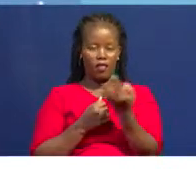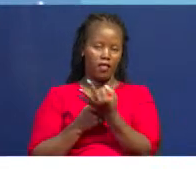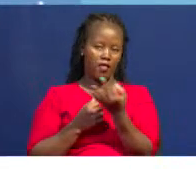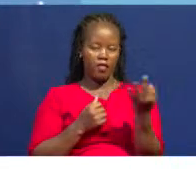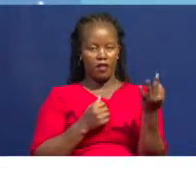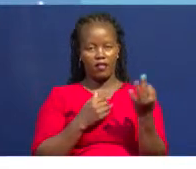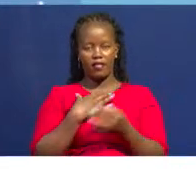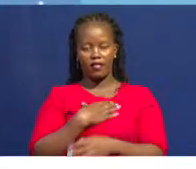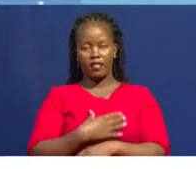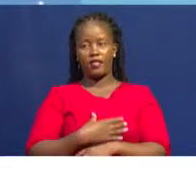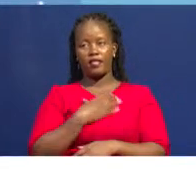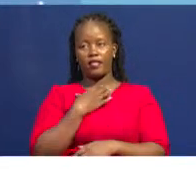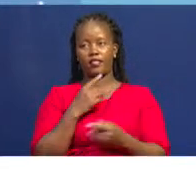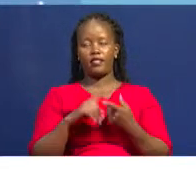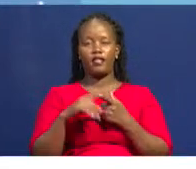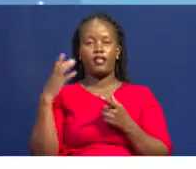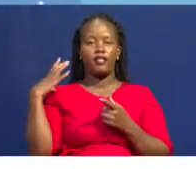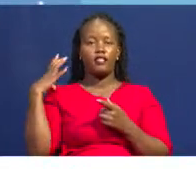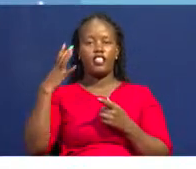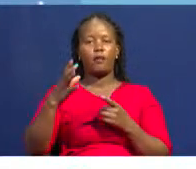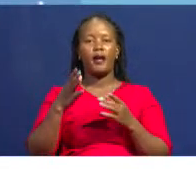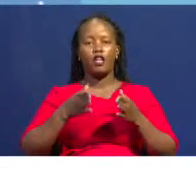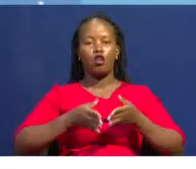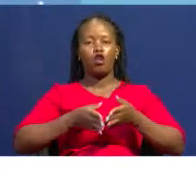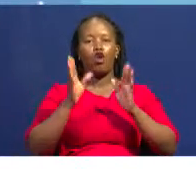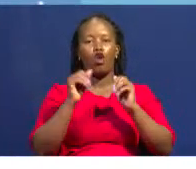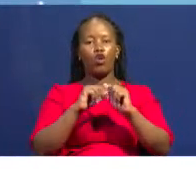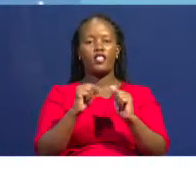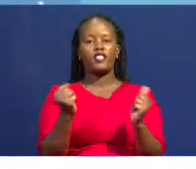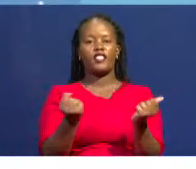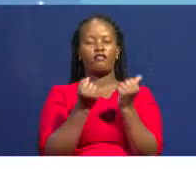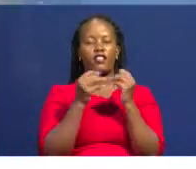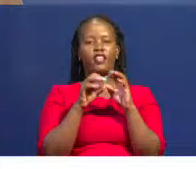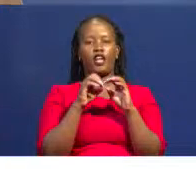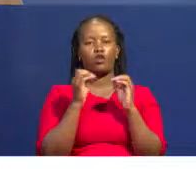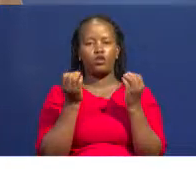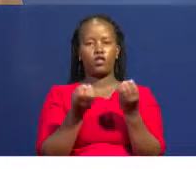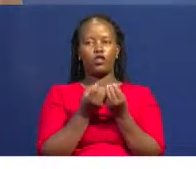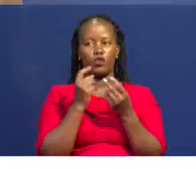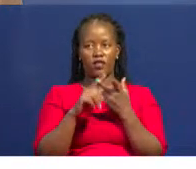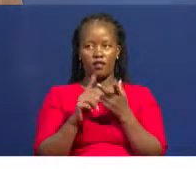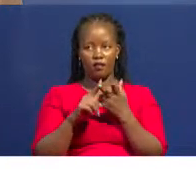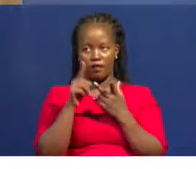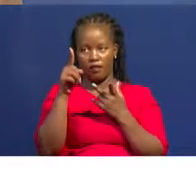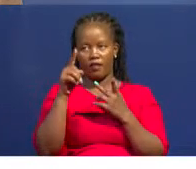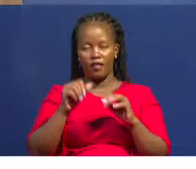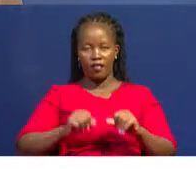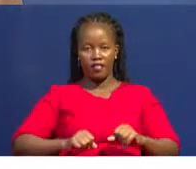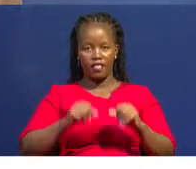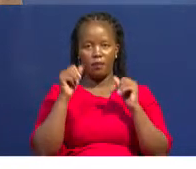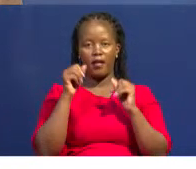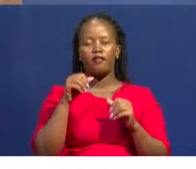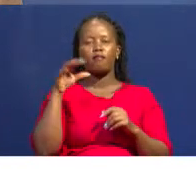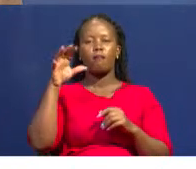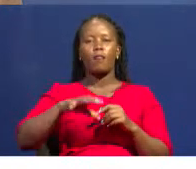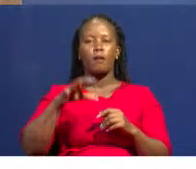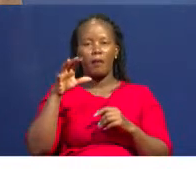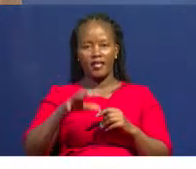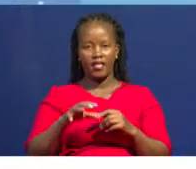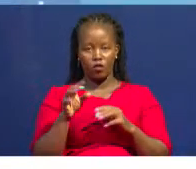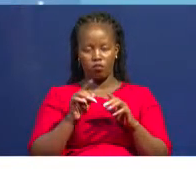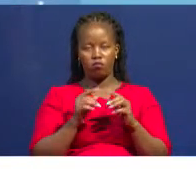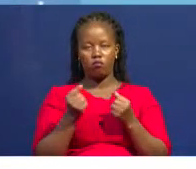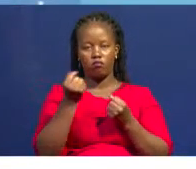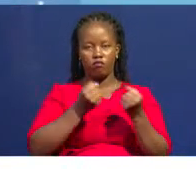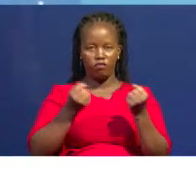Bwana David Kiari, who is the chairman of Road Safety Association. Benson Mwenda is the chairman of Matatu Transport Vehicle Association, and also we